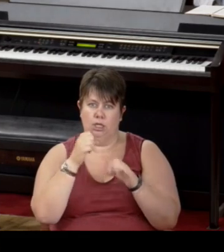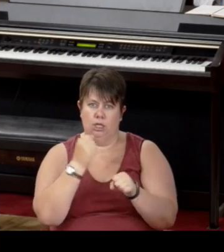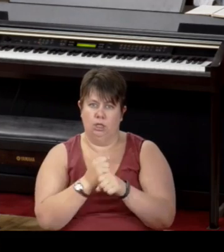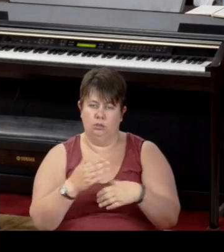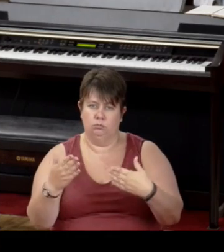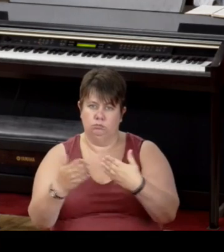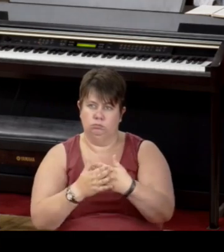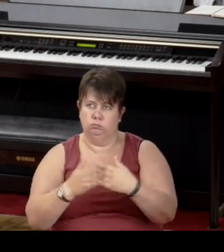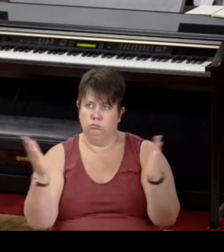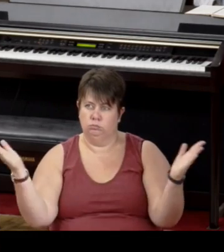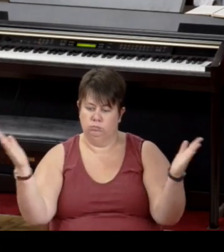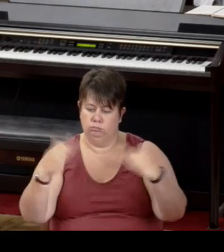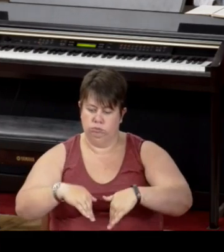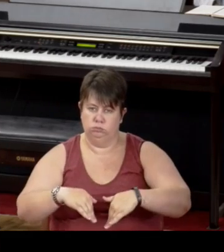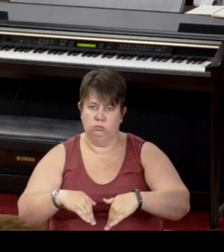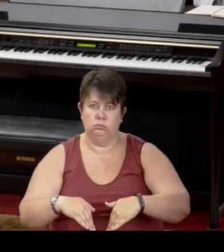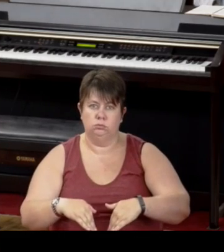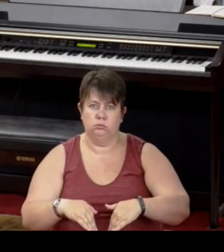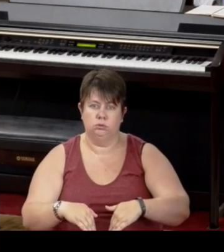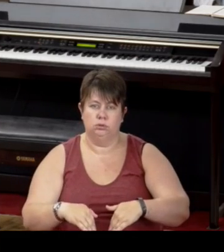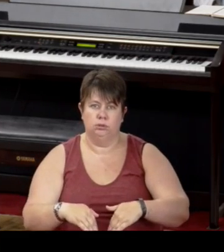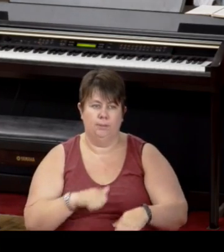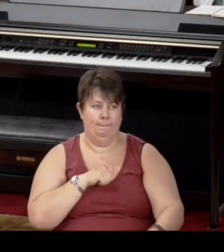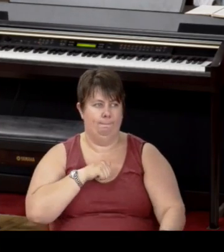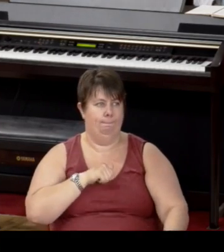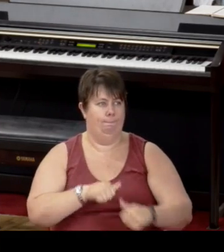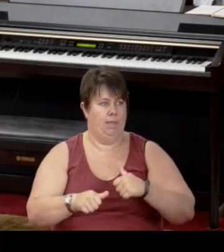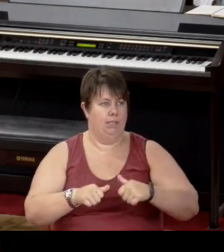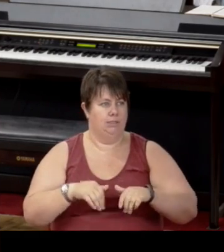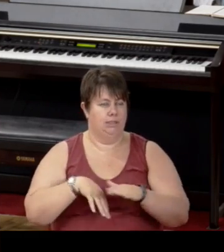steel, the best steel in the world.